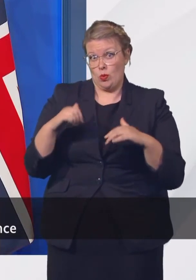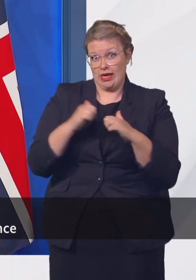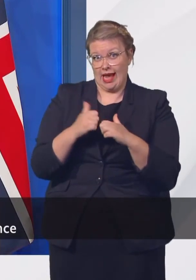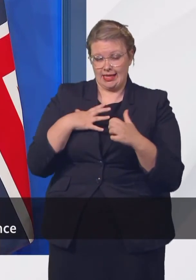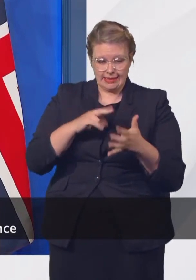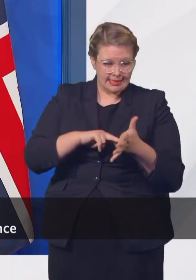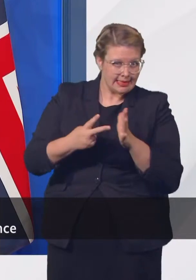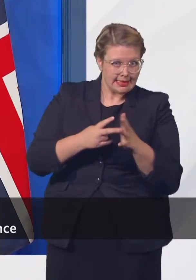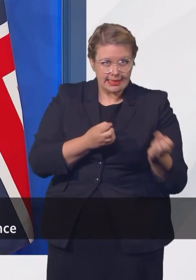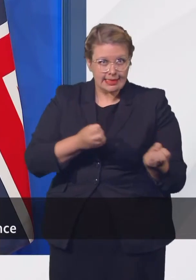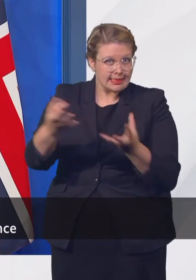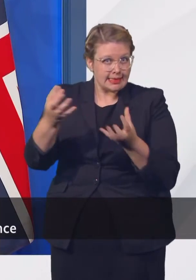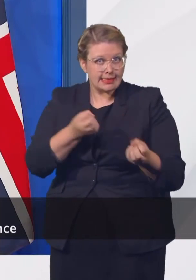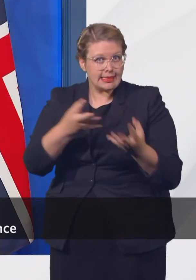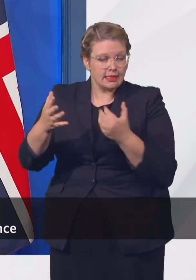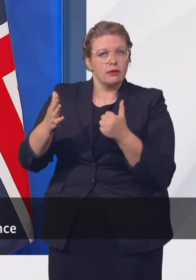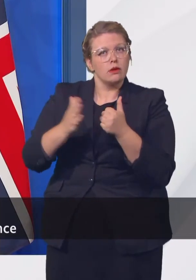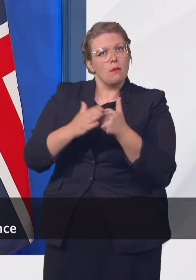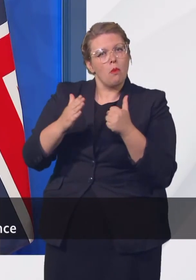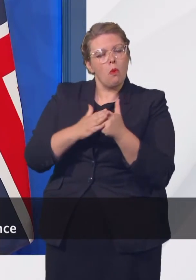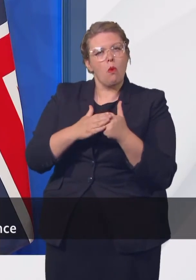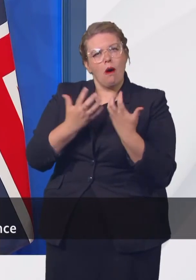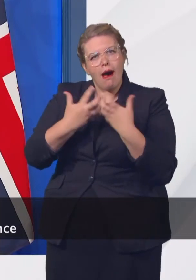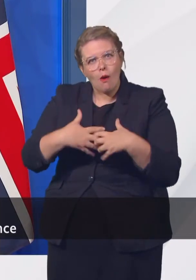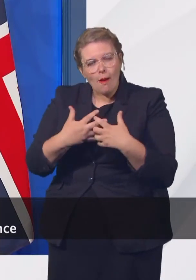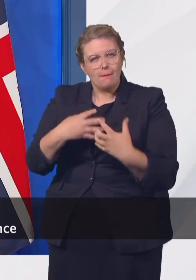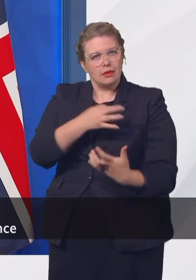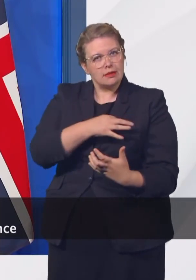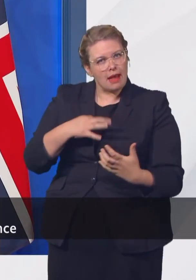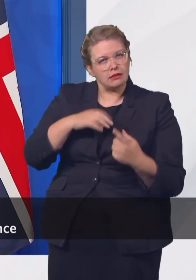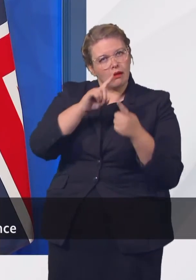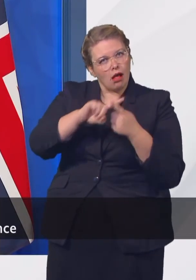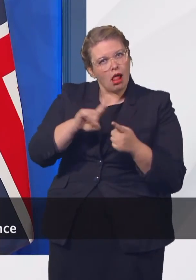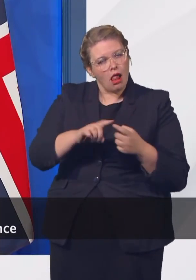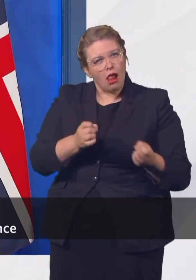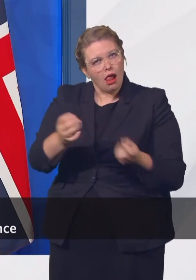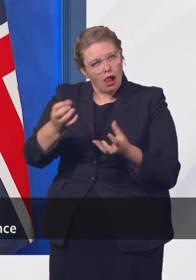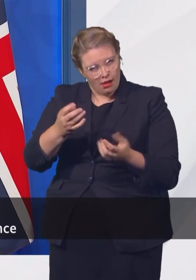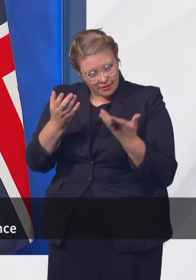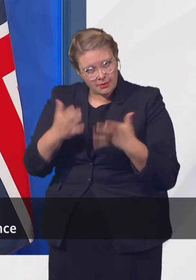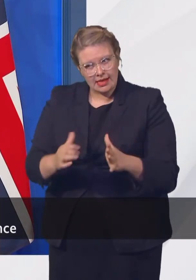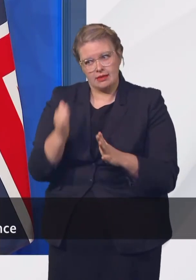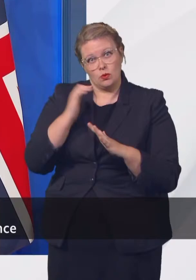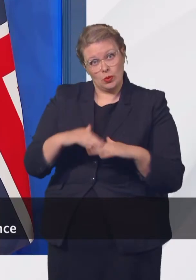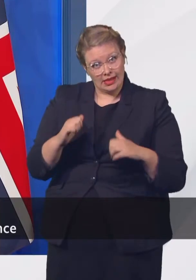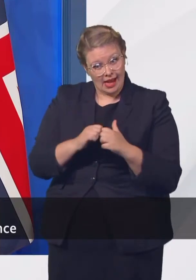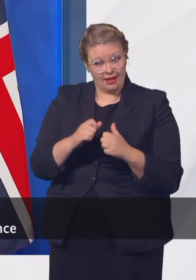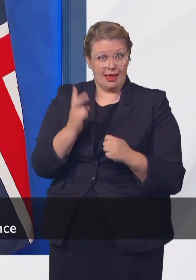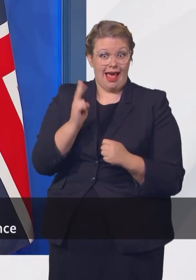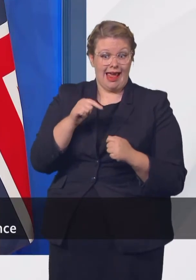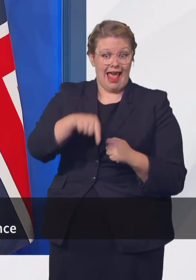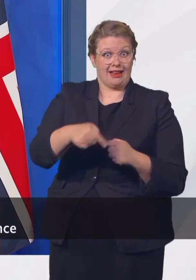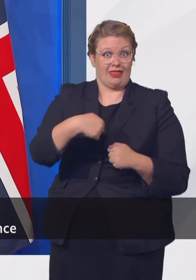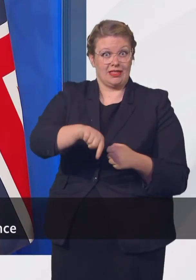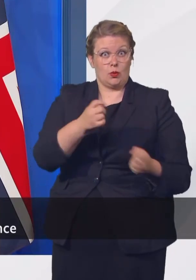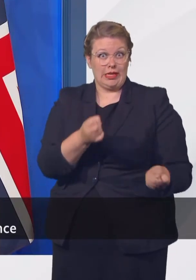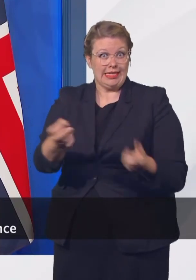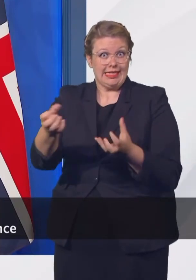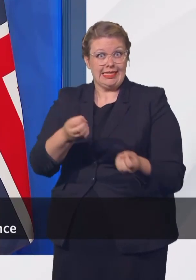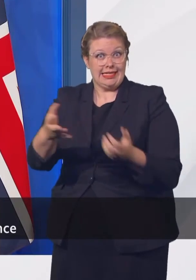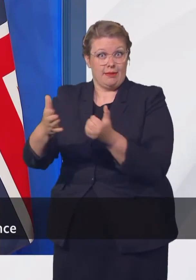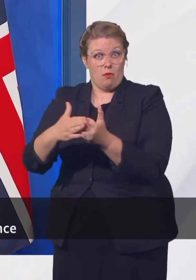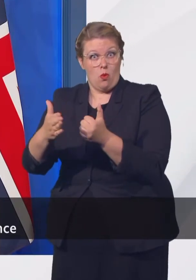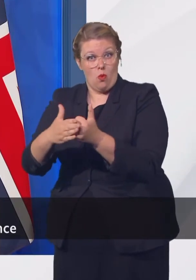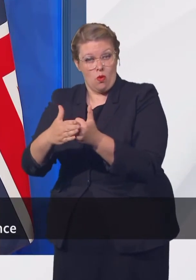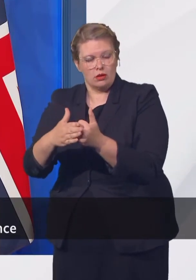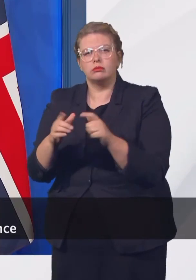concentrators. More supplies will be arriving later this week. I've also been working with the Health Minister for Northern Ireland, Robin